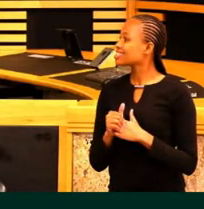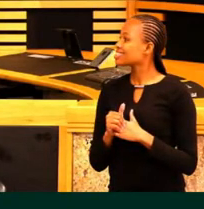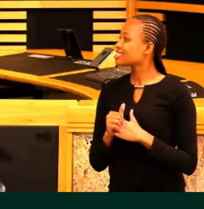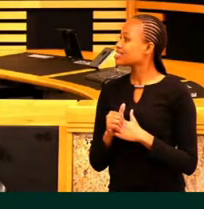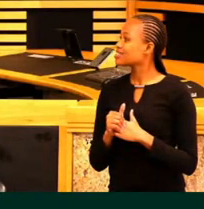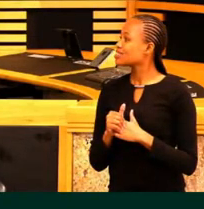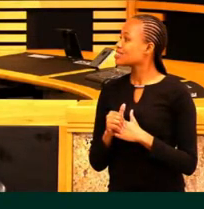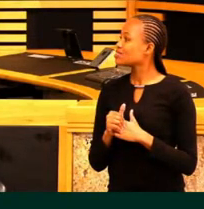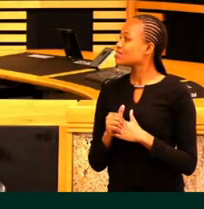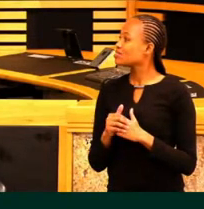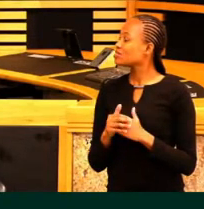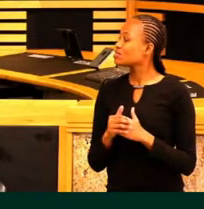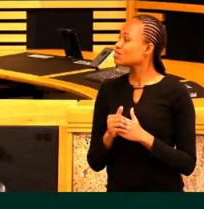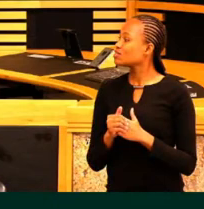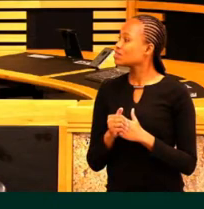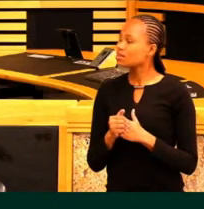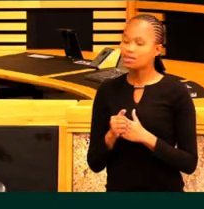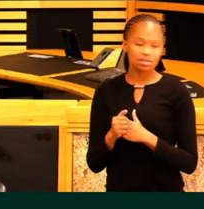um